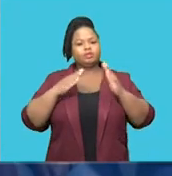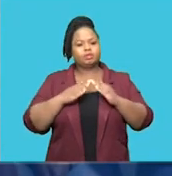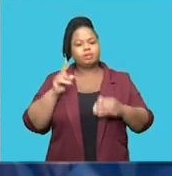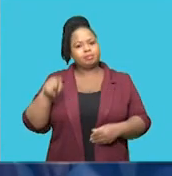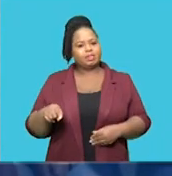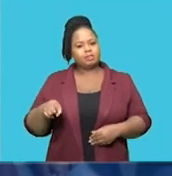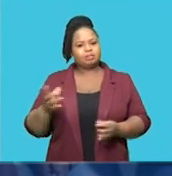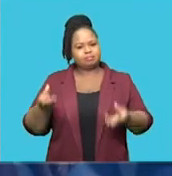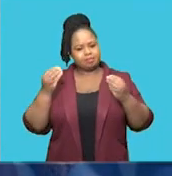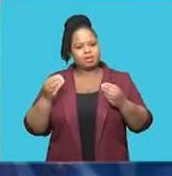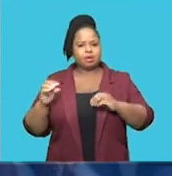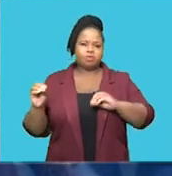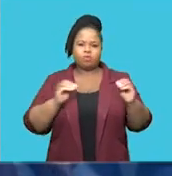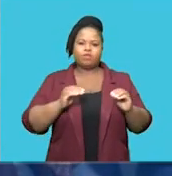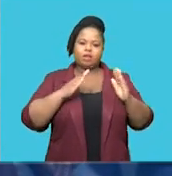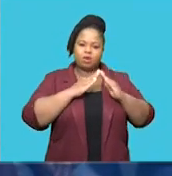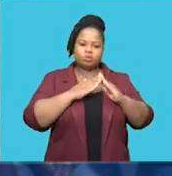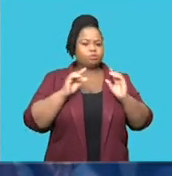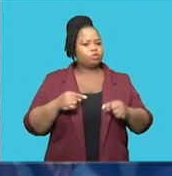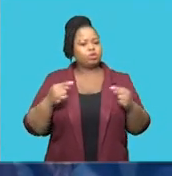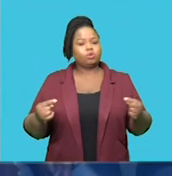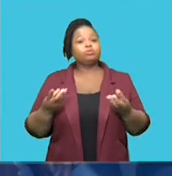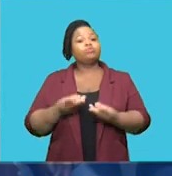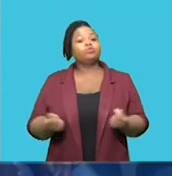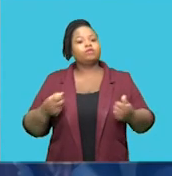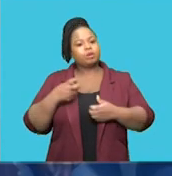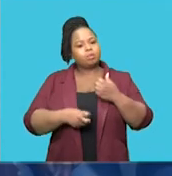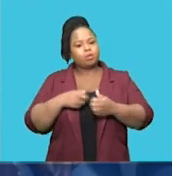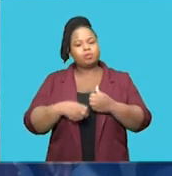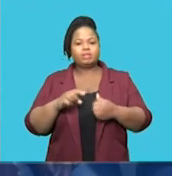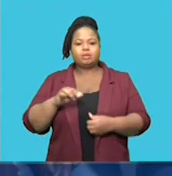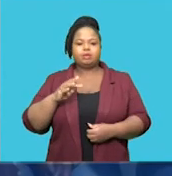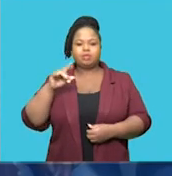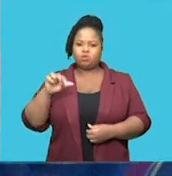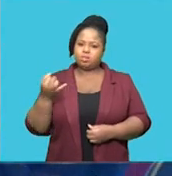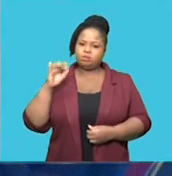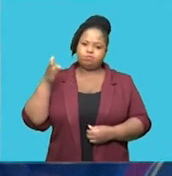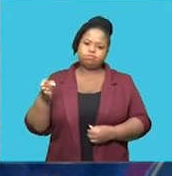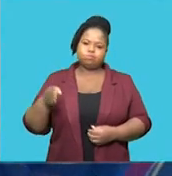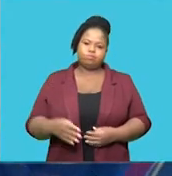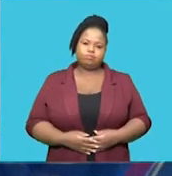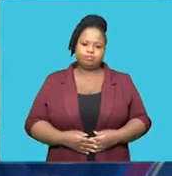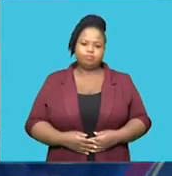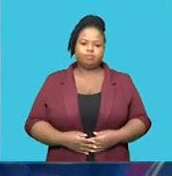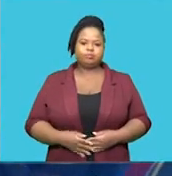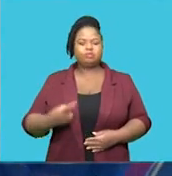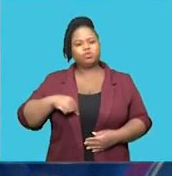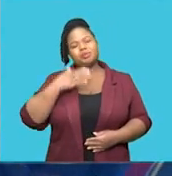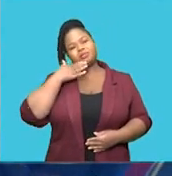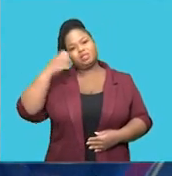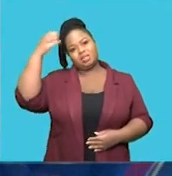for them. We are not going to solve a problem if Zanipilo is still there. Sicela o